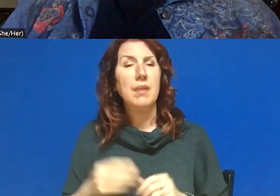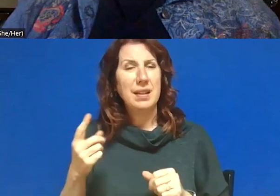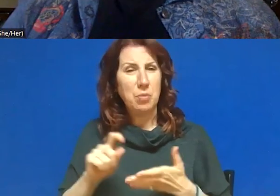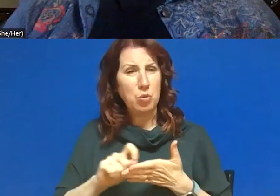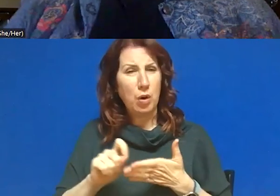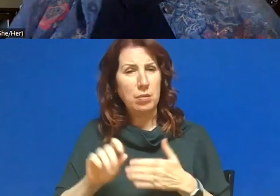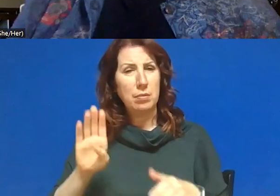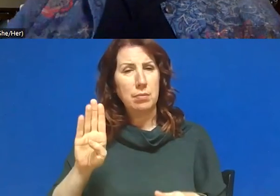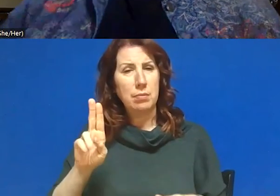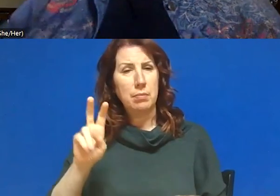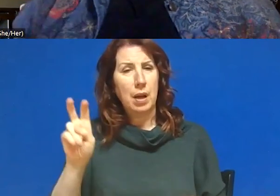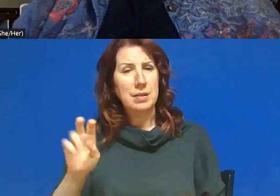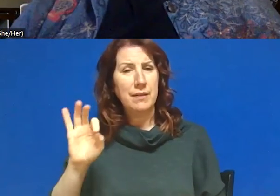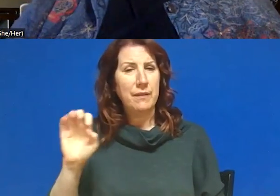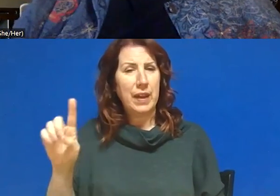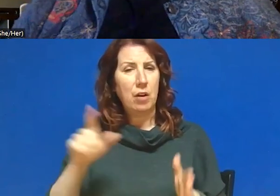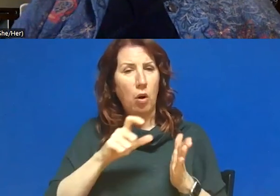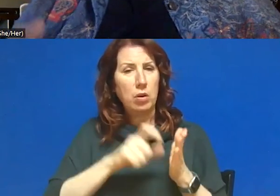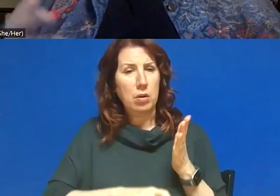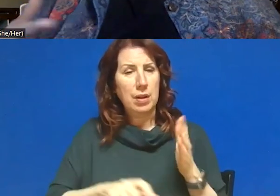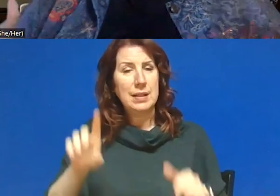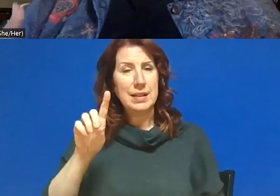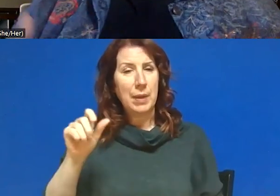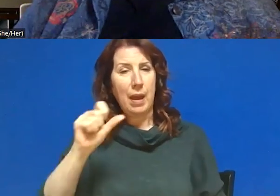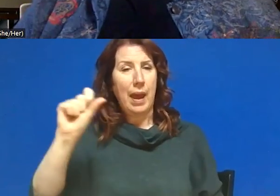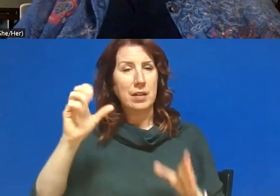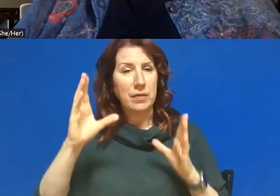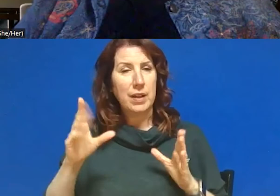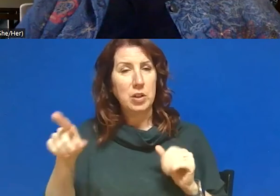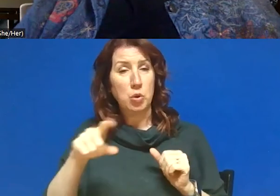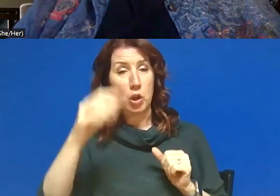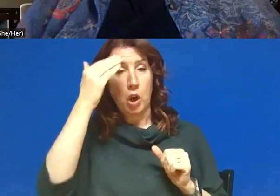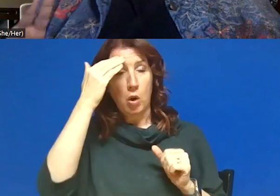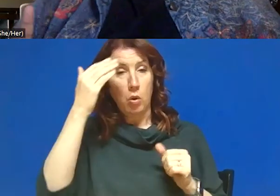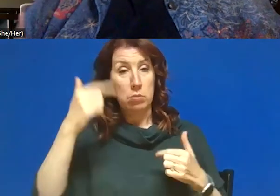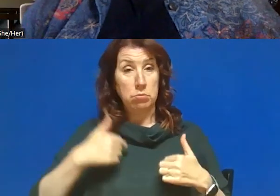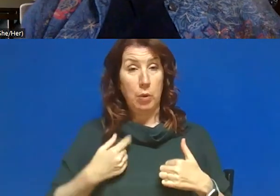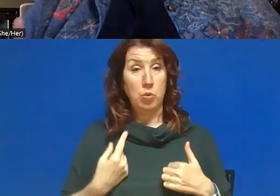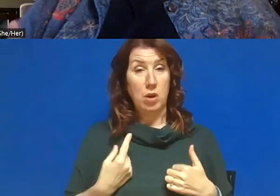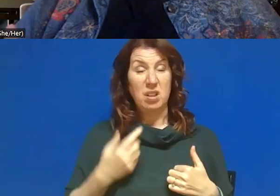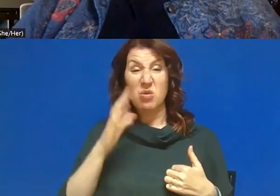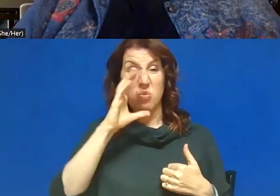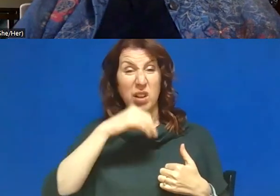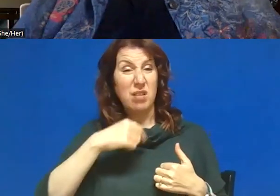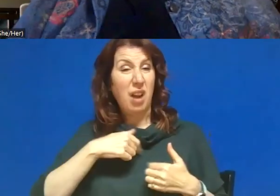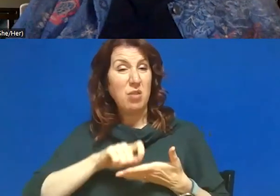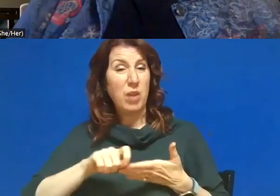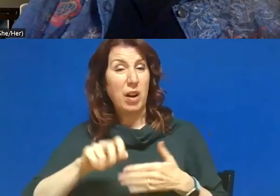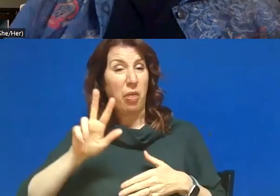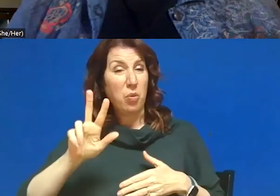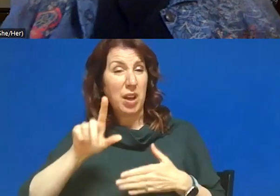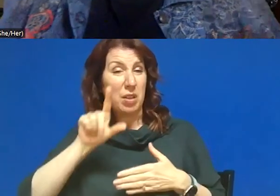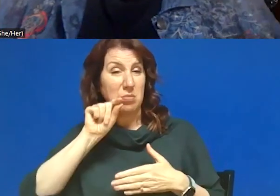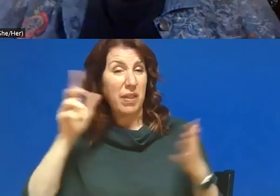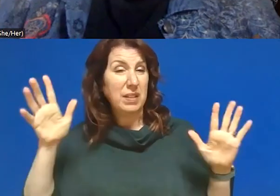article about like disability activists you should know. And I was one of them, which was weird because I had like written 3 posts by this time.